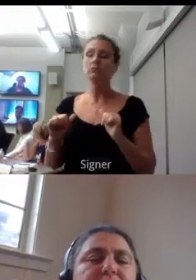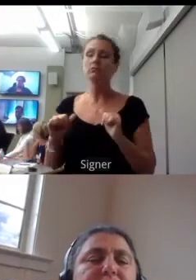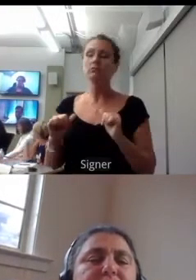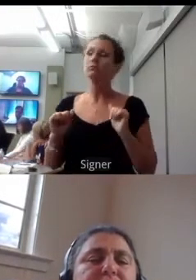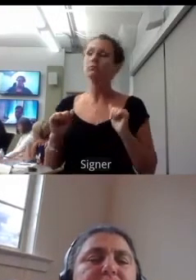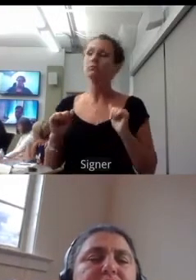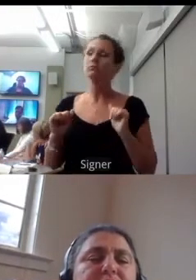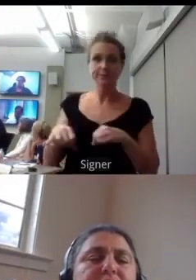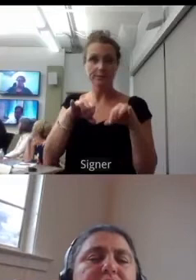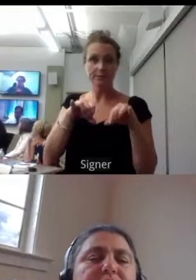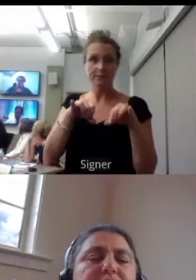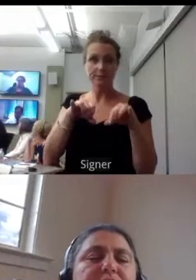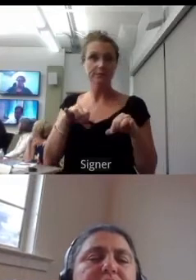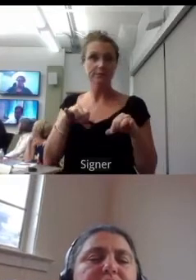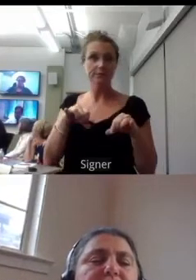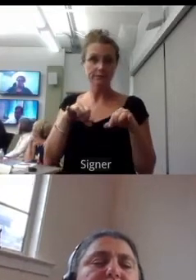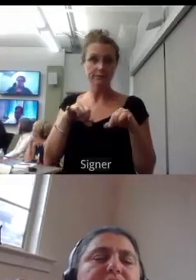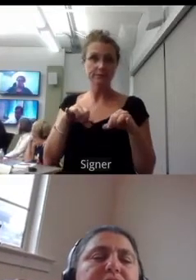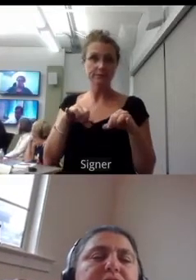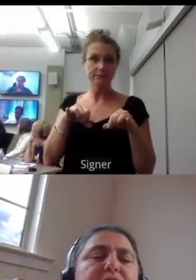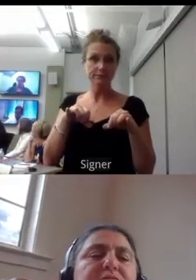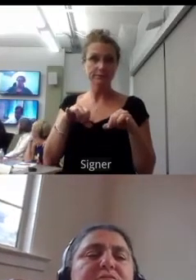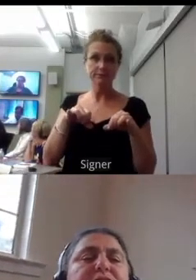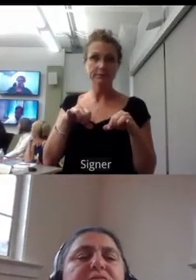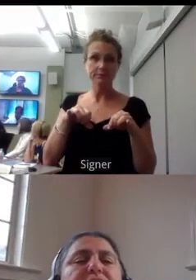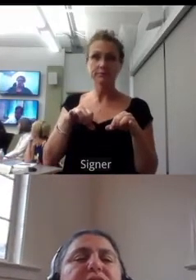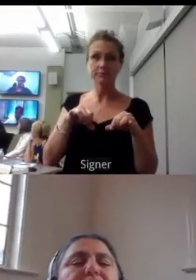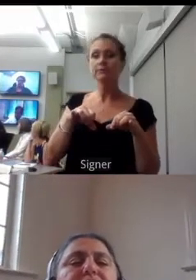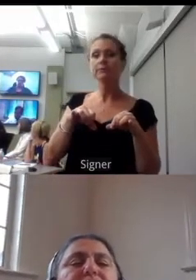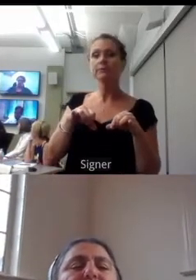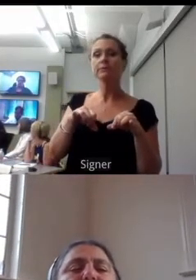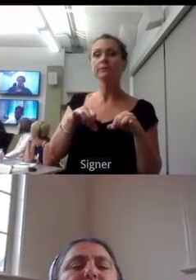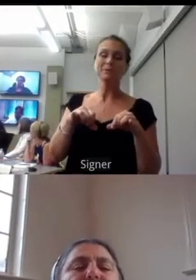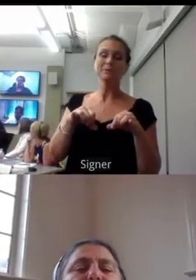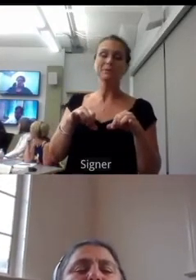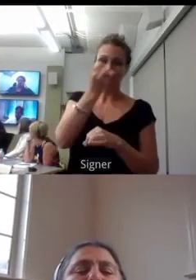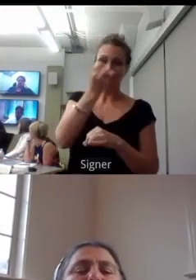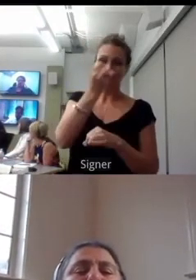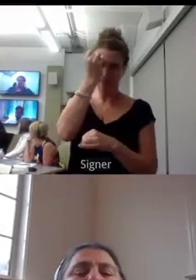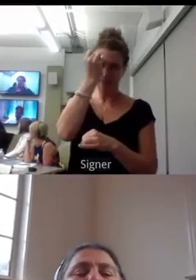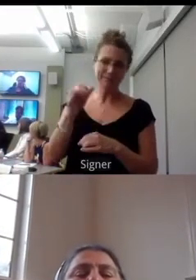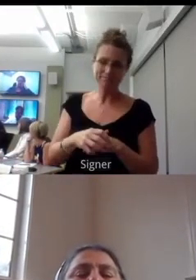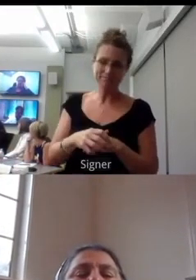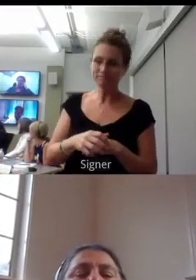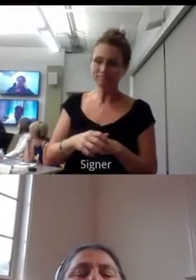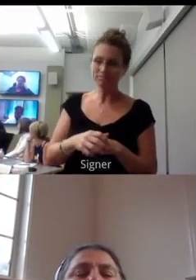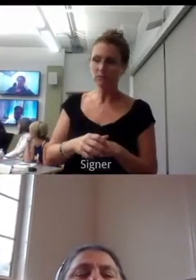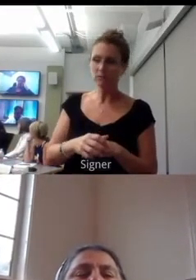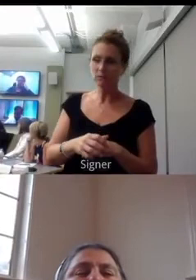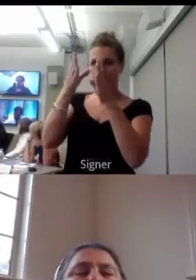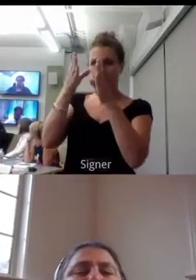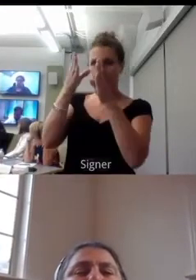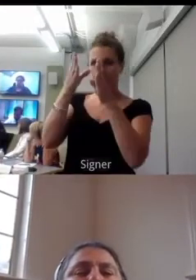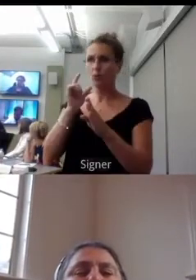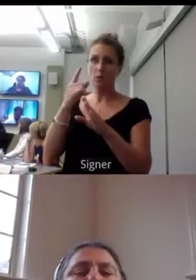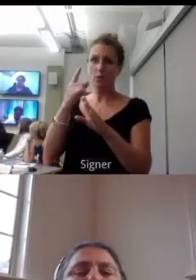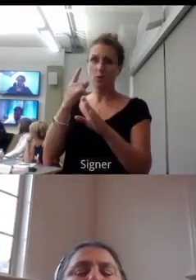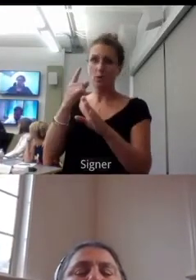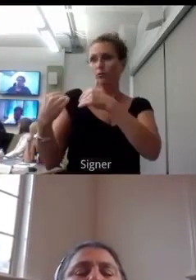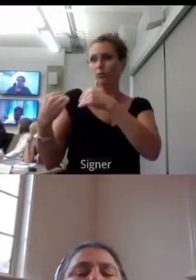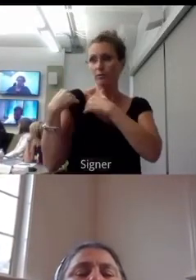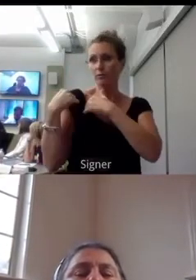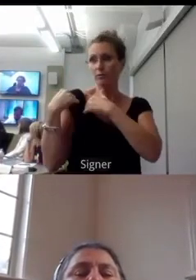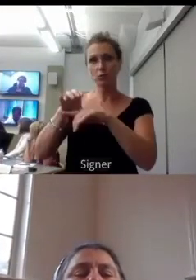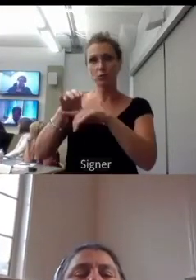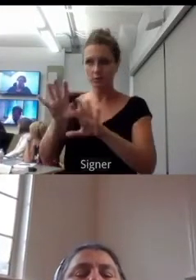its orbit. The other thing was on the municipal side. I mentioned we'd been really